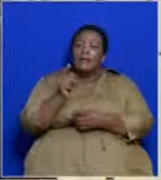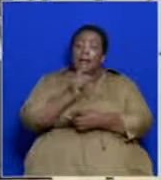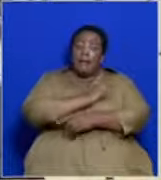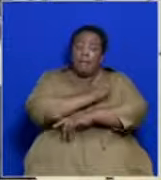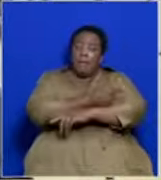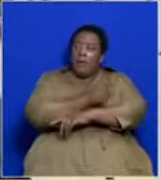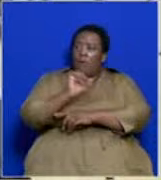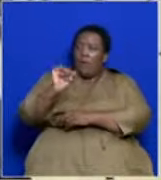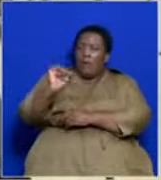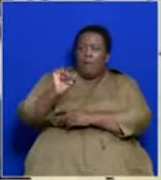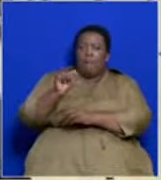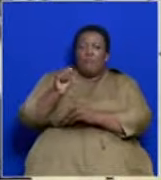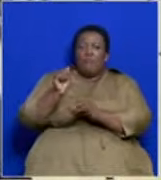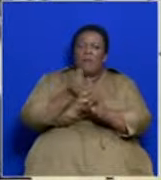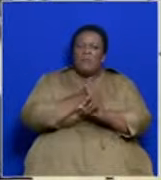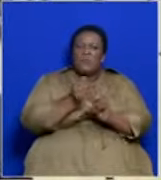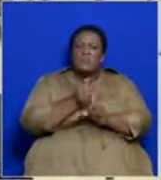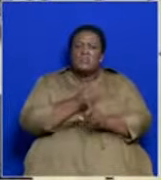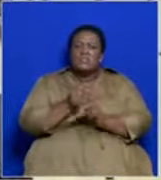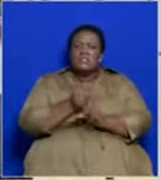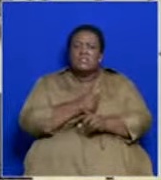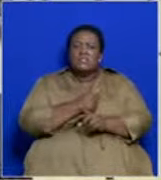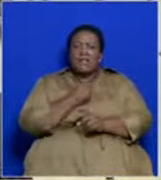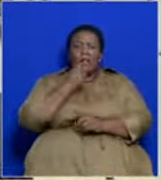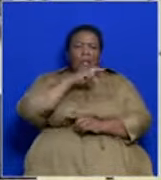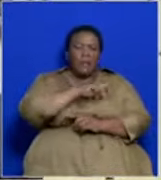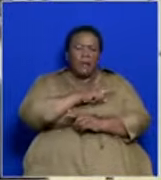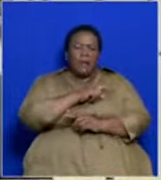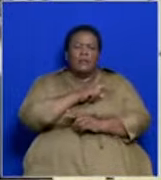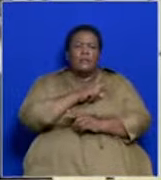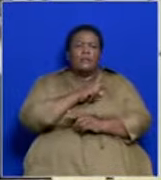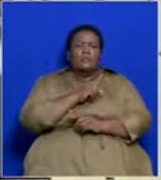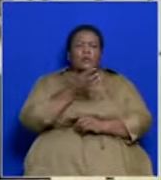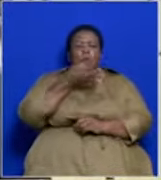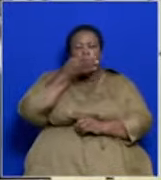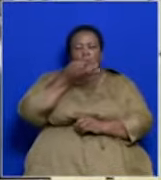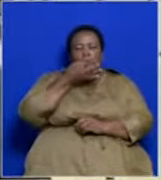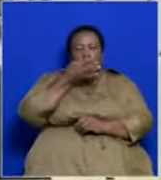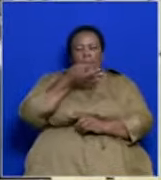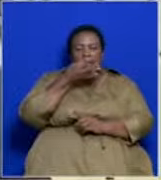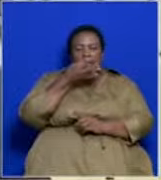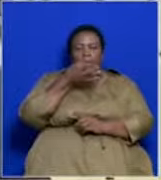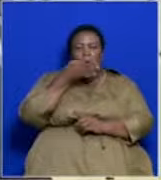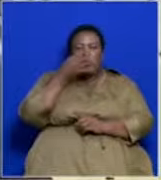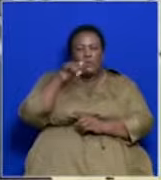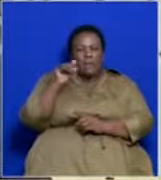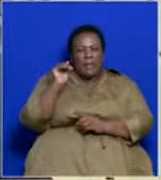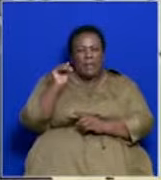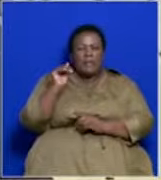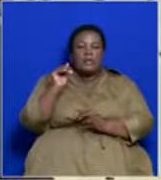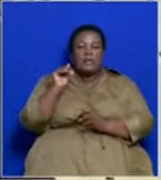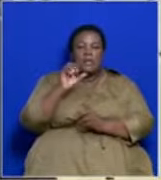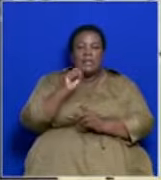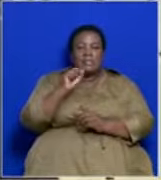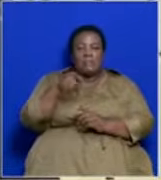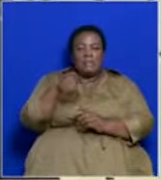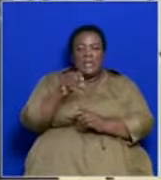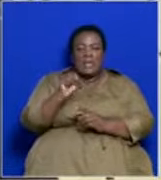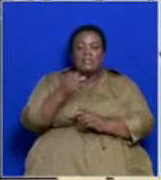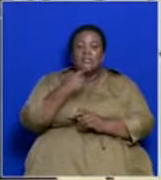and misled the Rosebank SAPS about the basis of conducting operation within